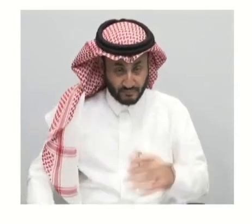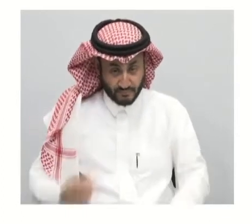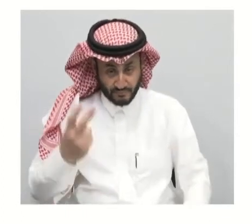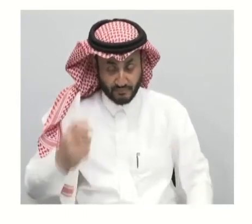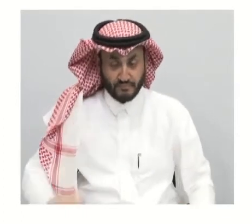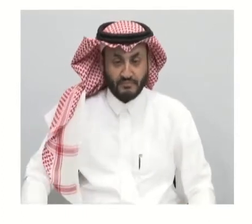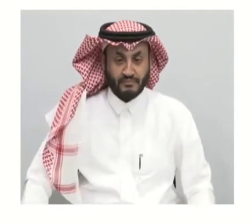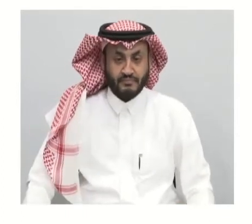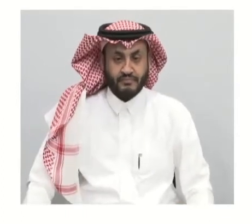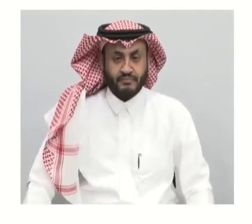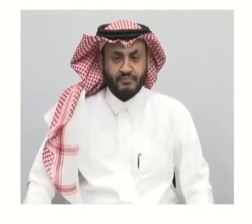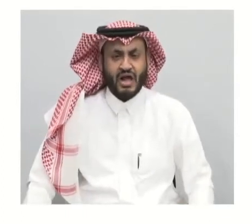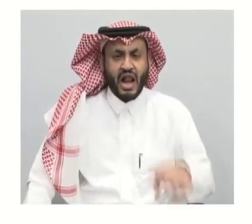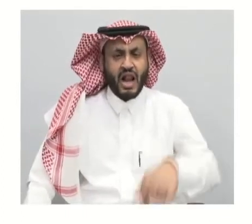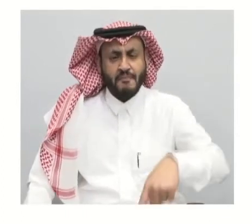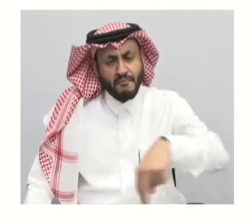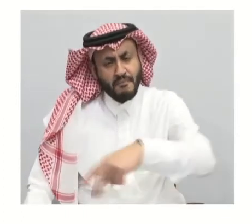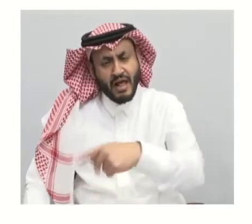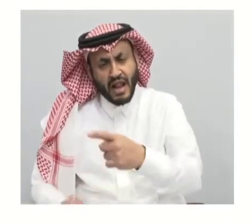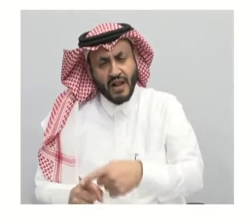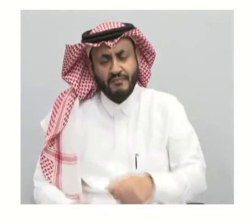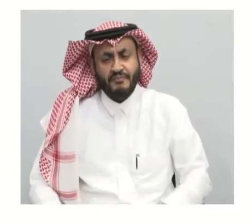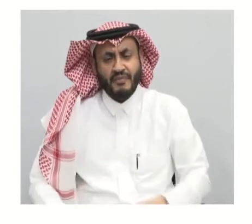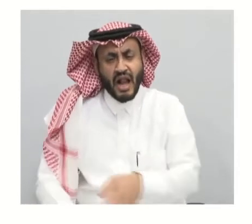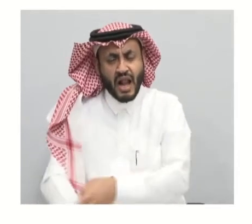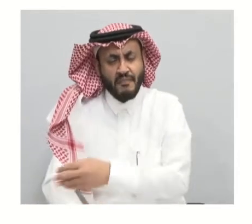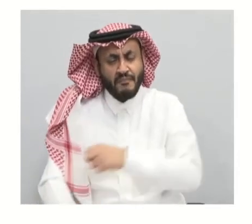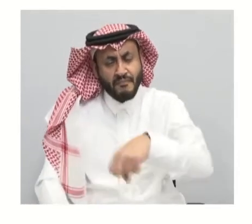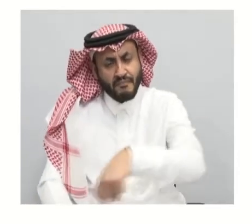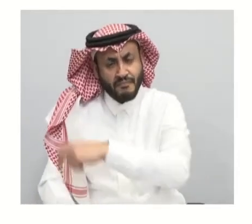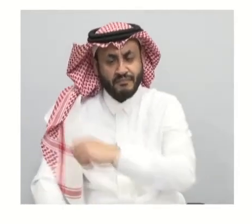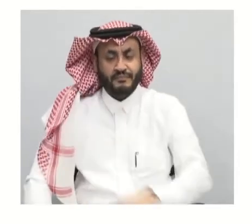Two. I have to leave early. Thanks for inviting me.